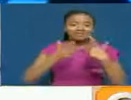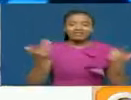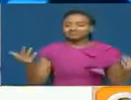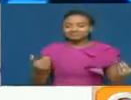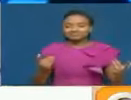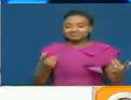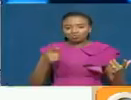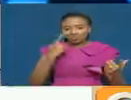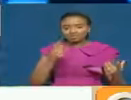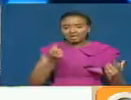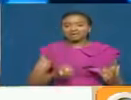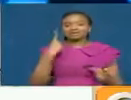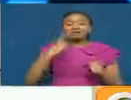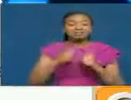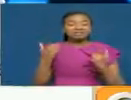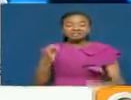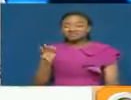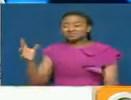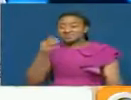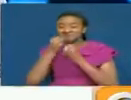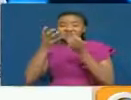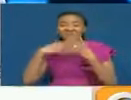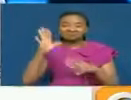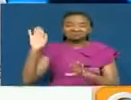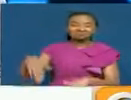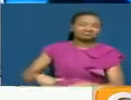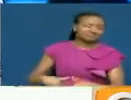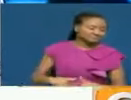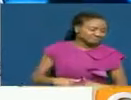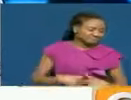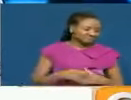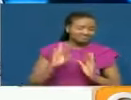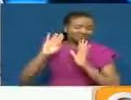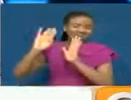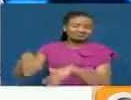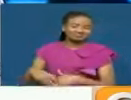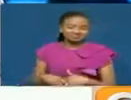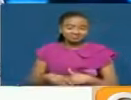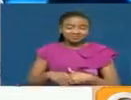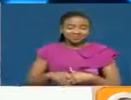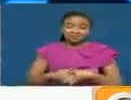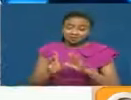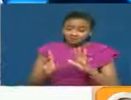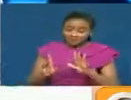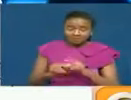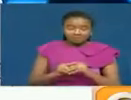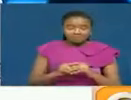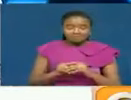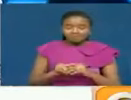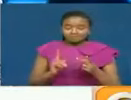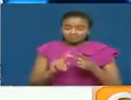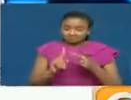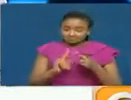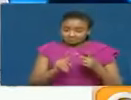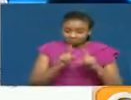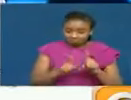will continue to be seen as mere smoke and mirrors. But as I suggested, it doesn't stop there. Yes, indeed, the